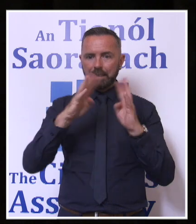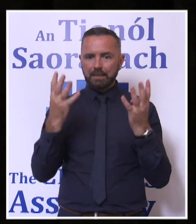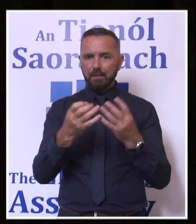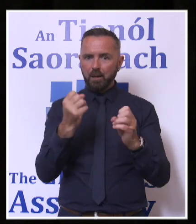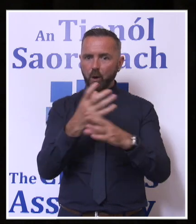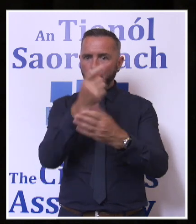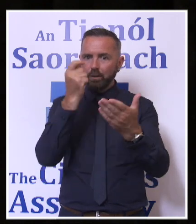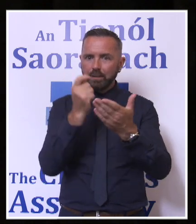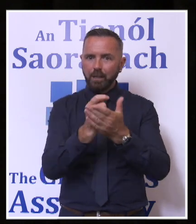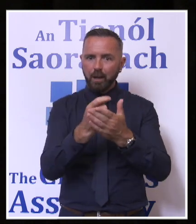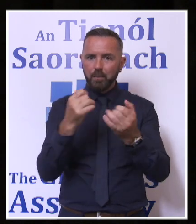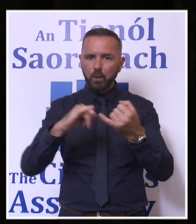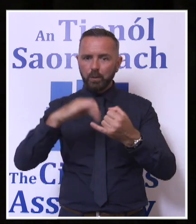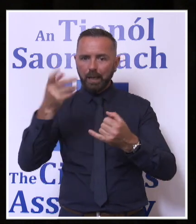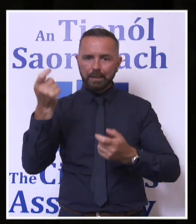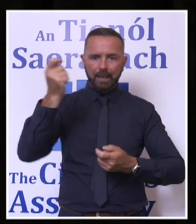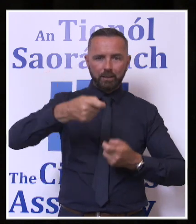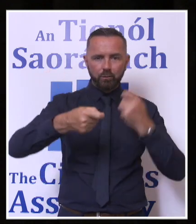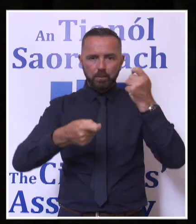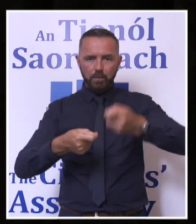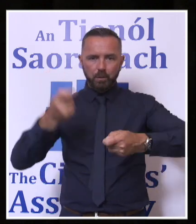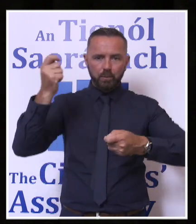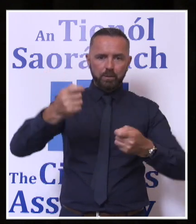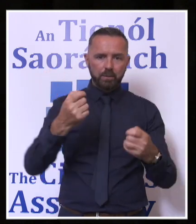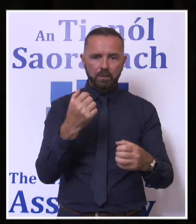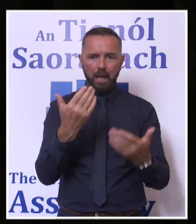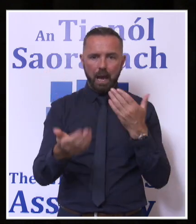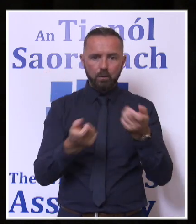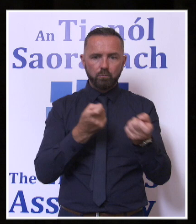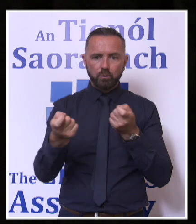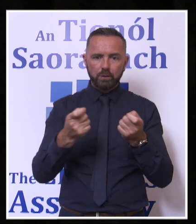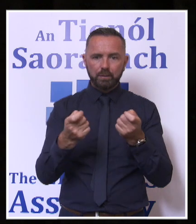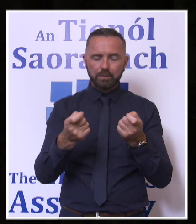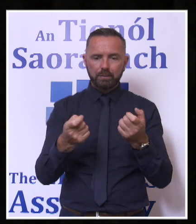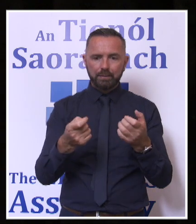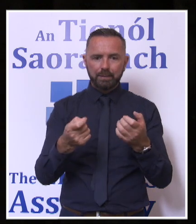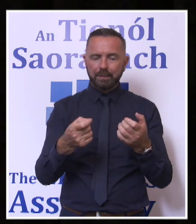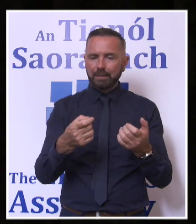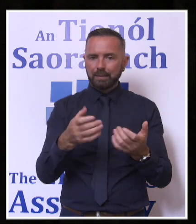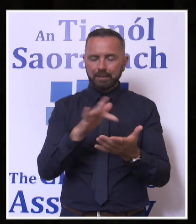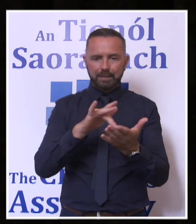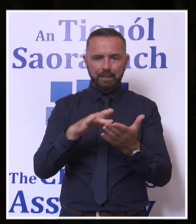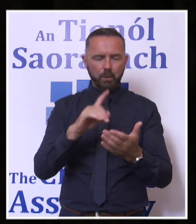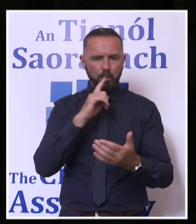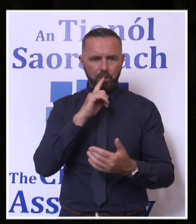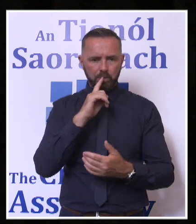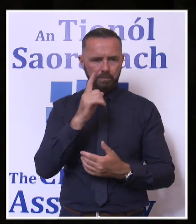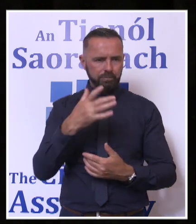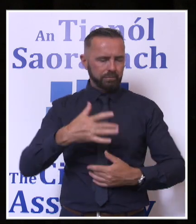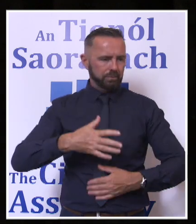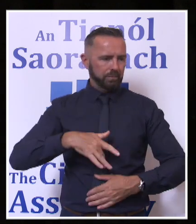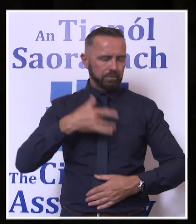inputs into, how your city is run is really impressive in Paris. And so I guess I have a general